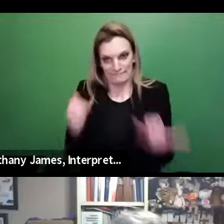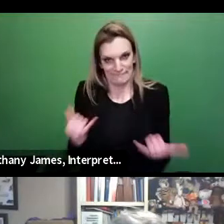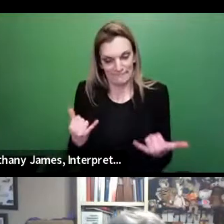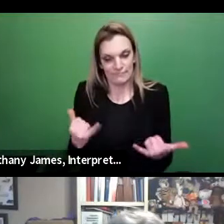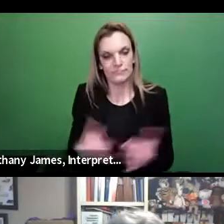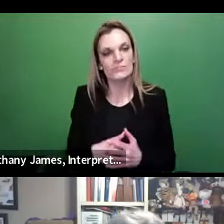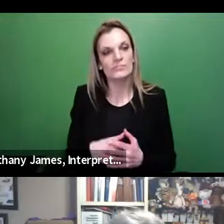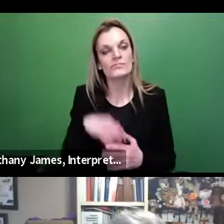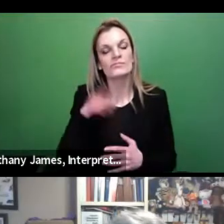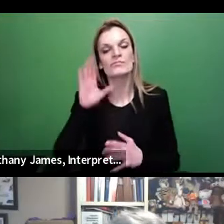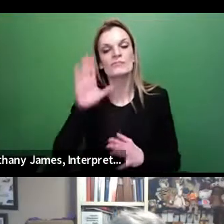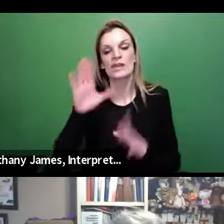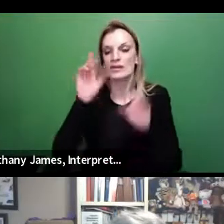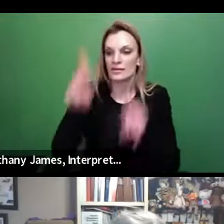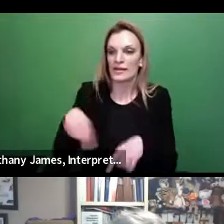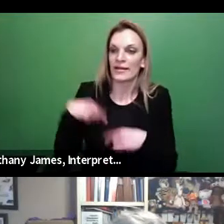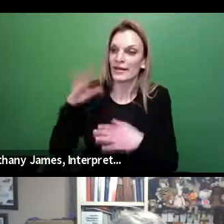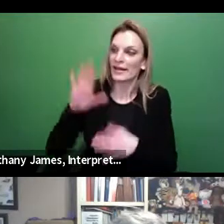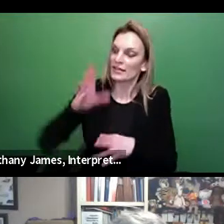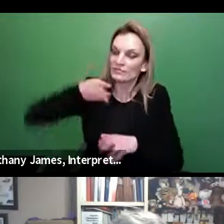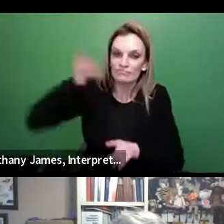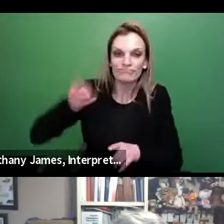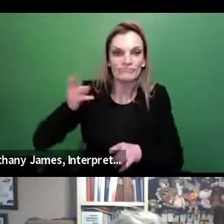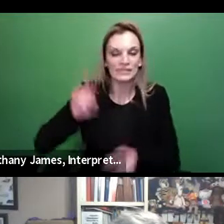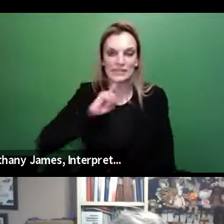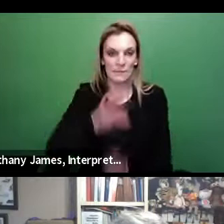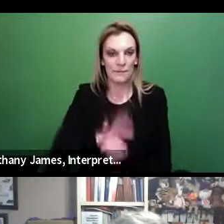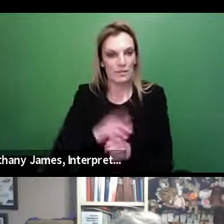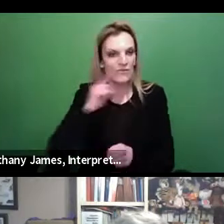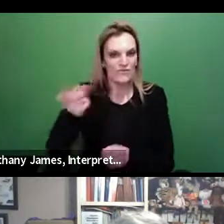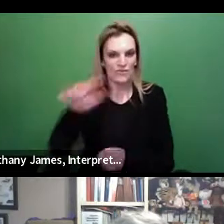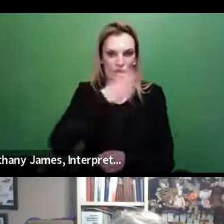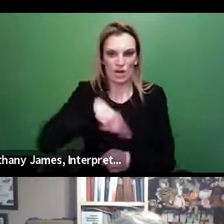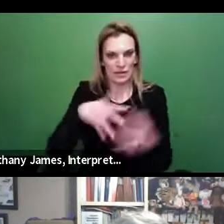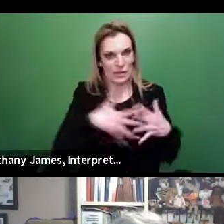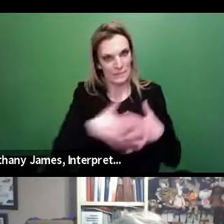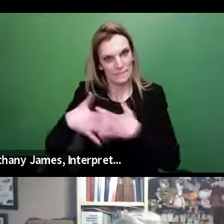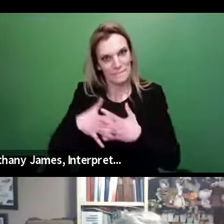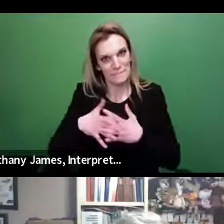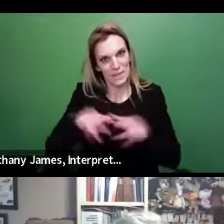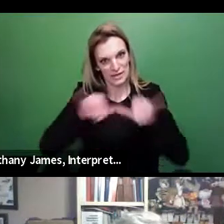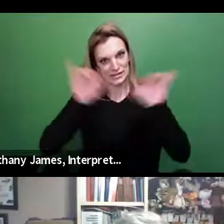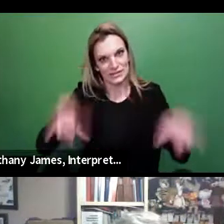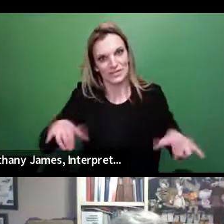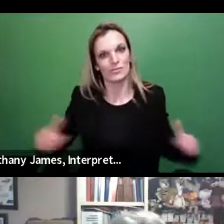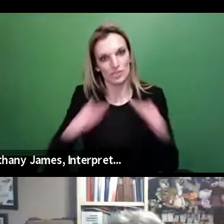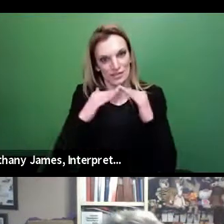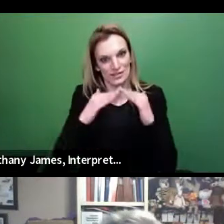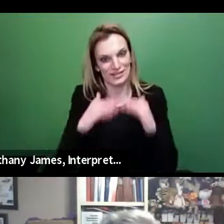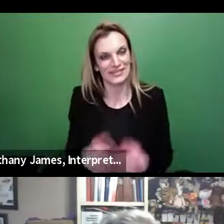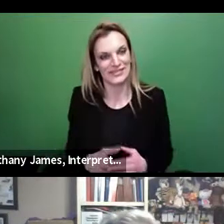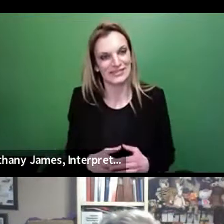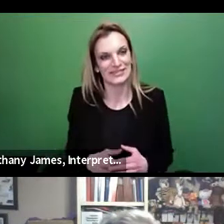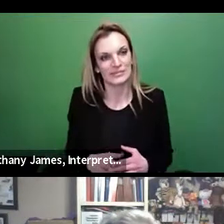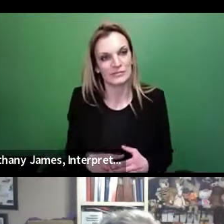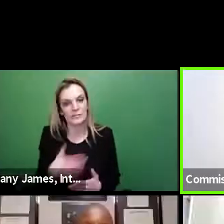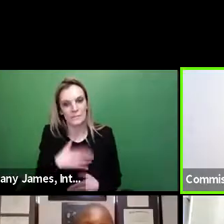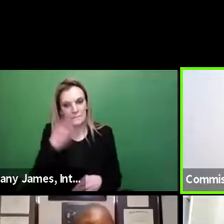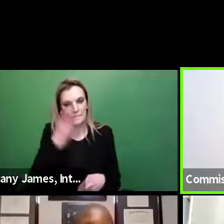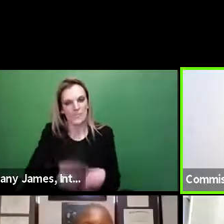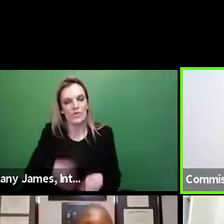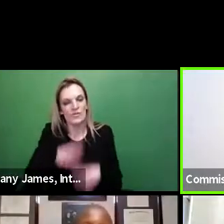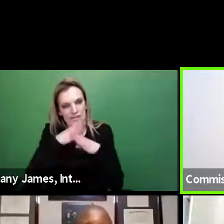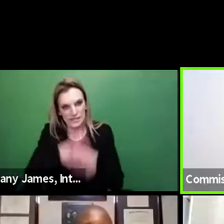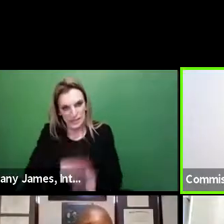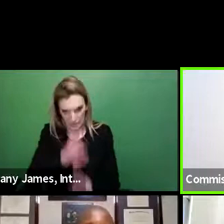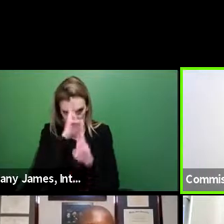Roberson Sr.'s legacy of service and commitment to the American system of justice. And may we please have a brief moment of silence